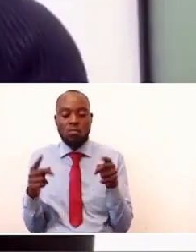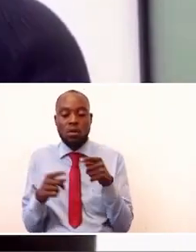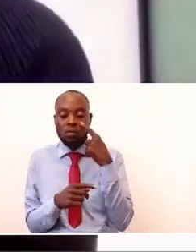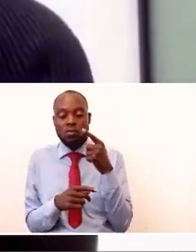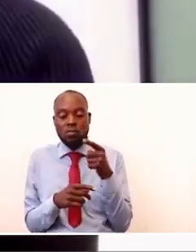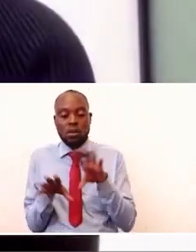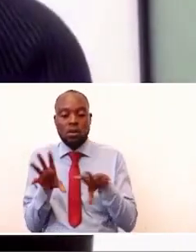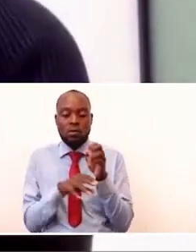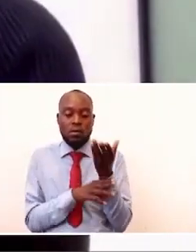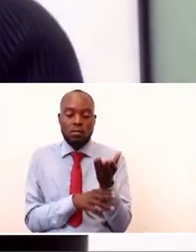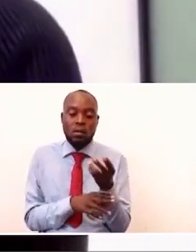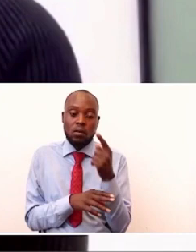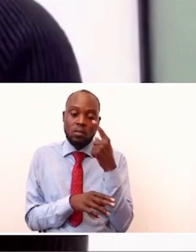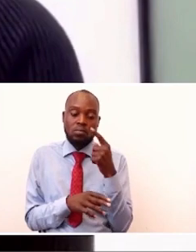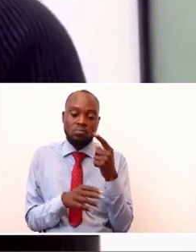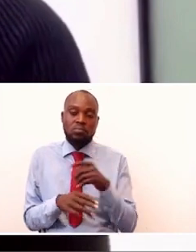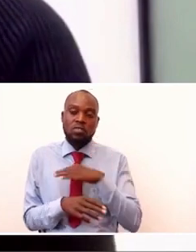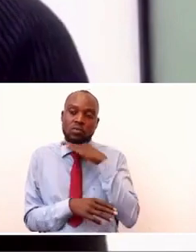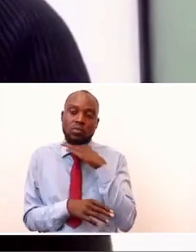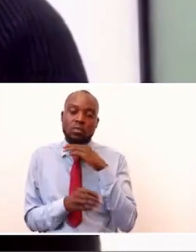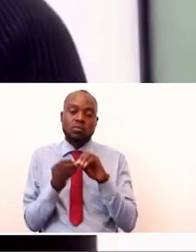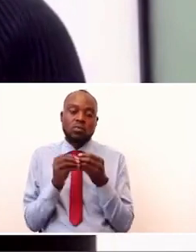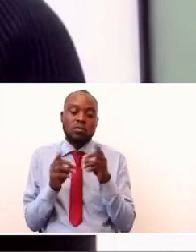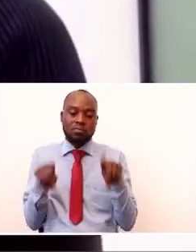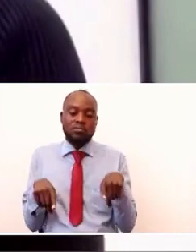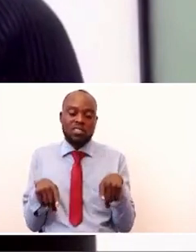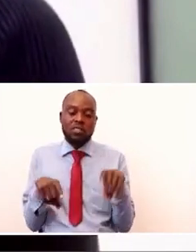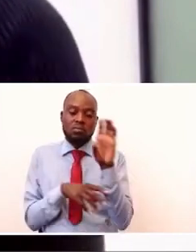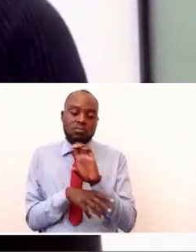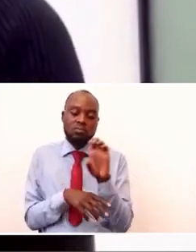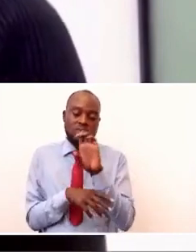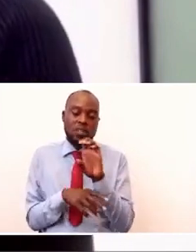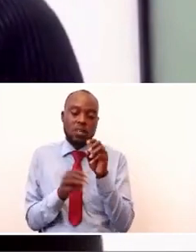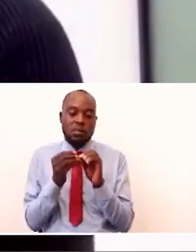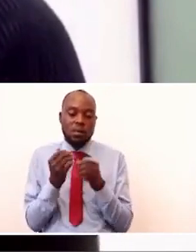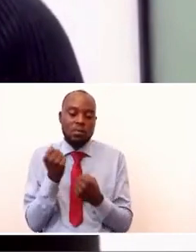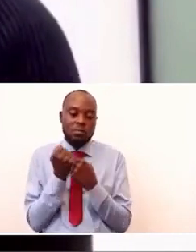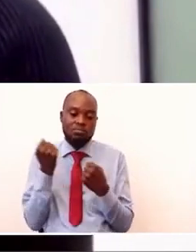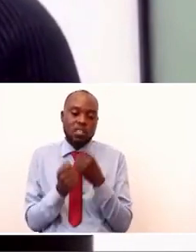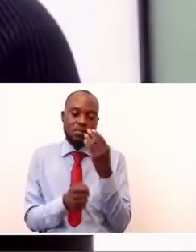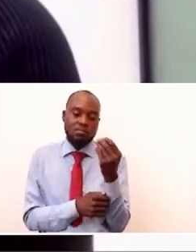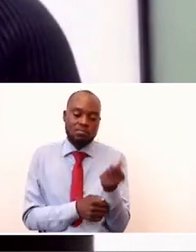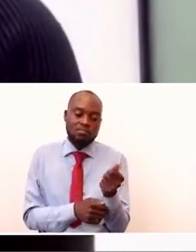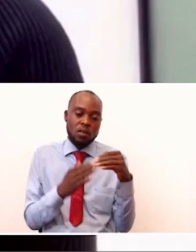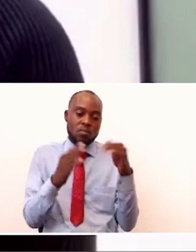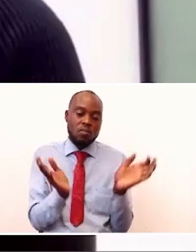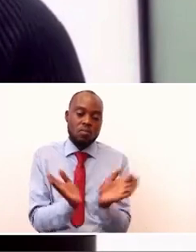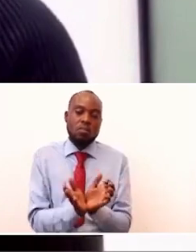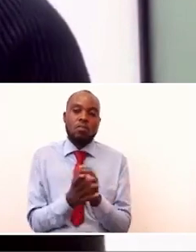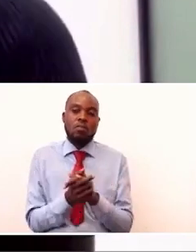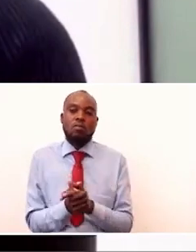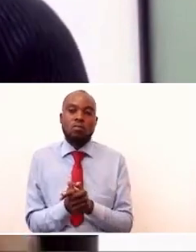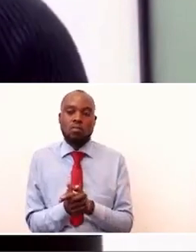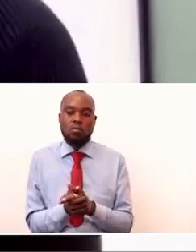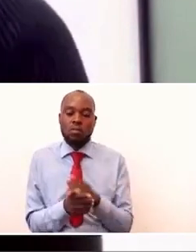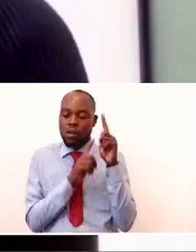which we are able to be stable as a continent, to be able to support our own financial institutions in that case. So I think